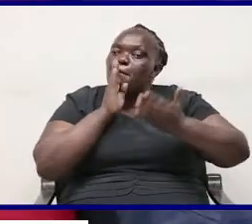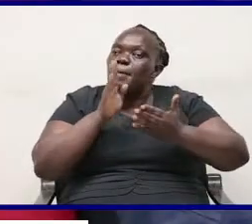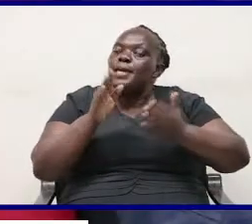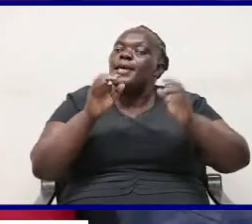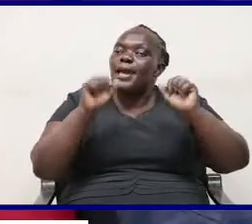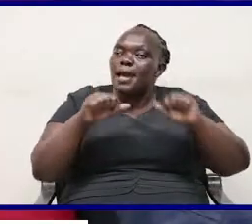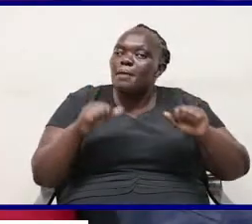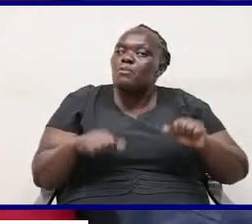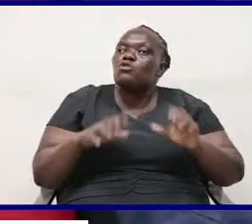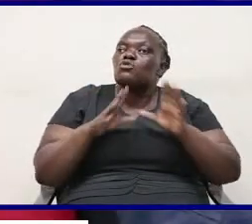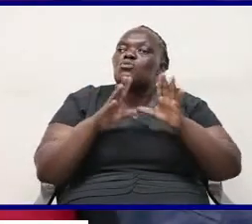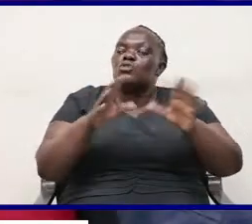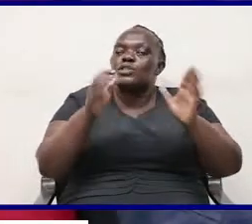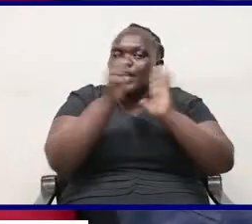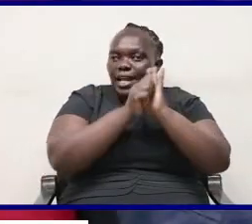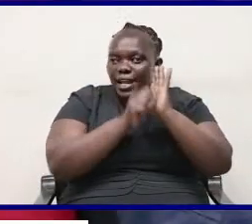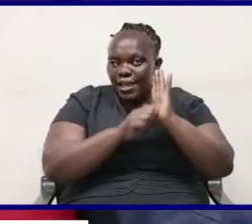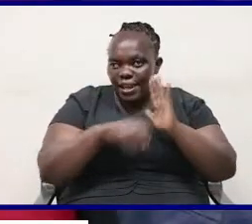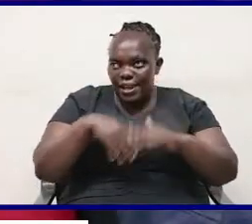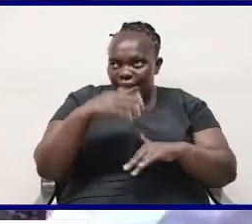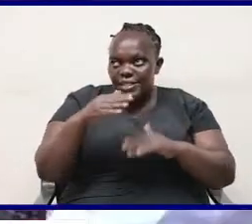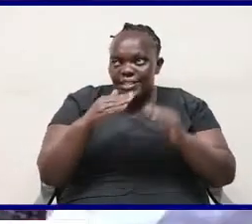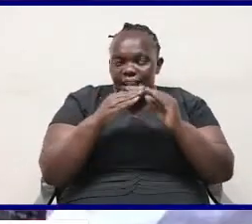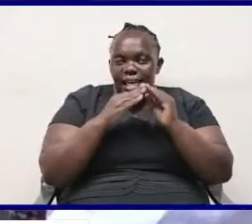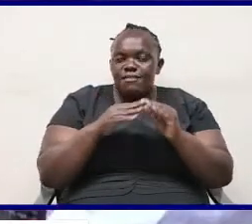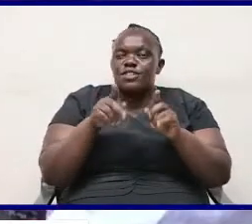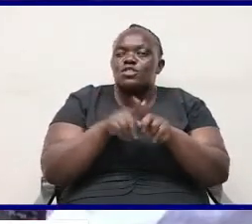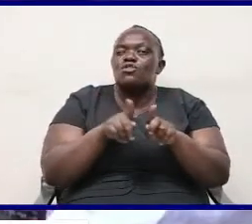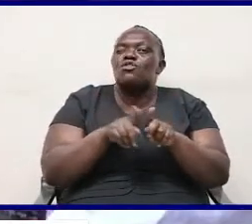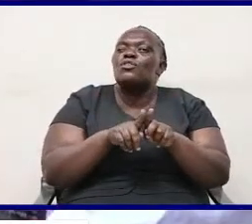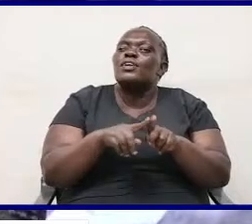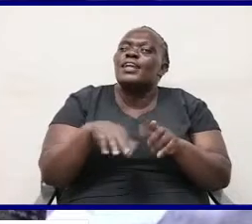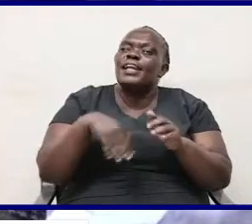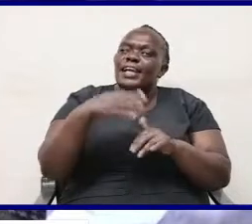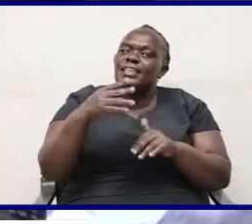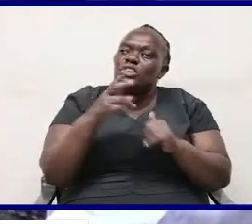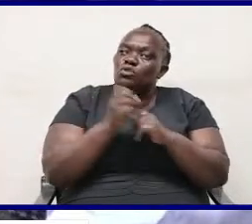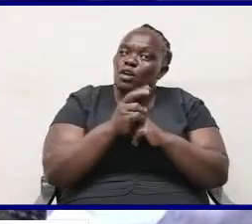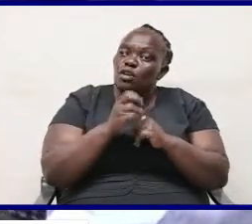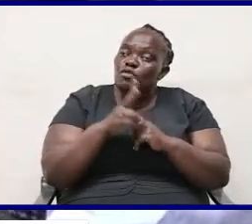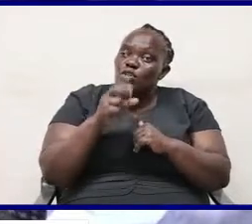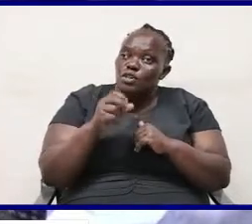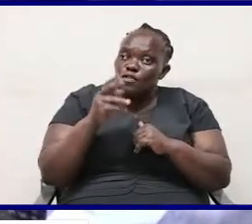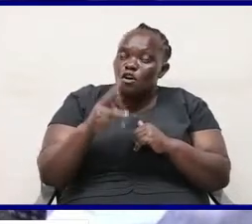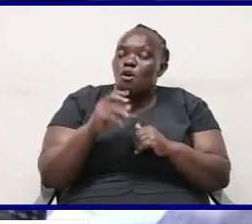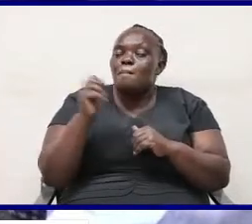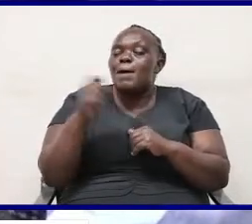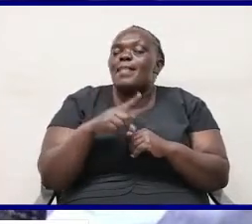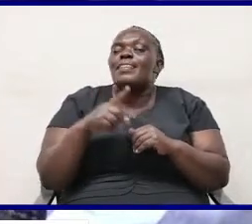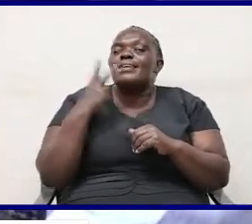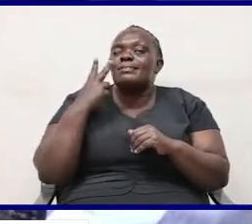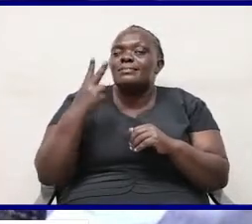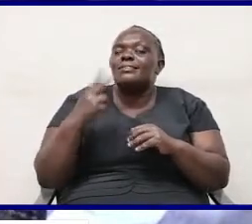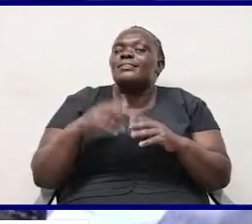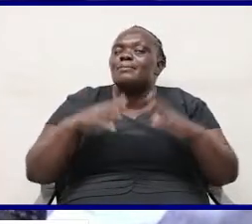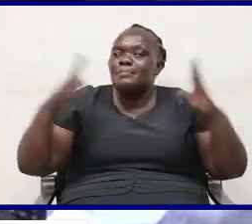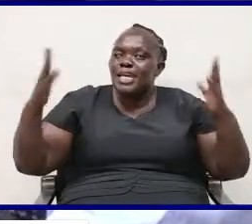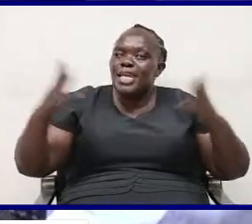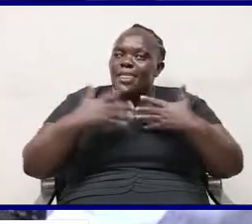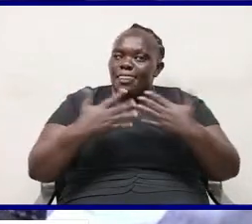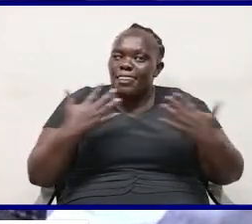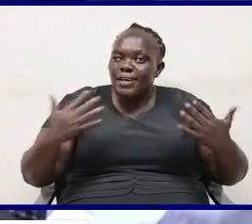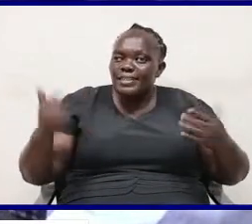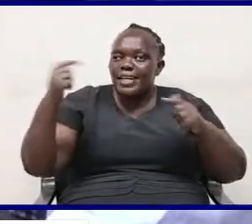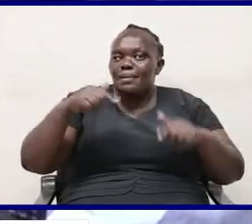to actually push the agenda to the next level? So in the next 12 to 24 months, what are we looking at? Are there major events that are